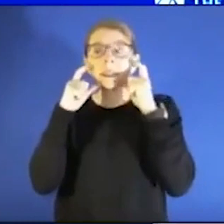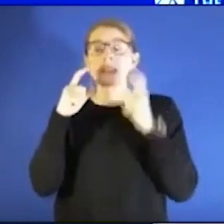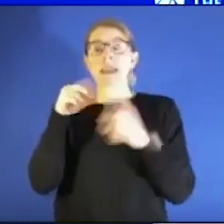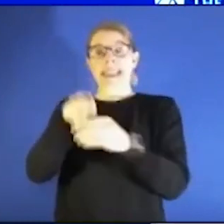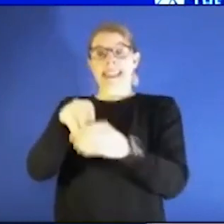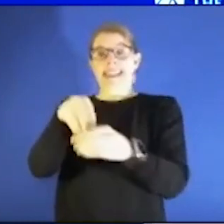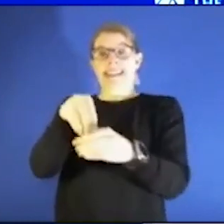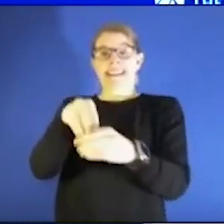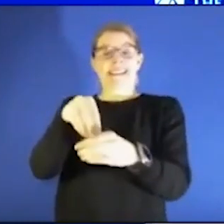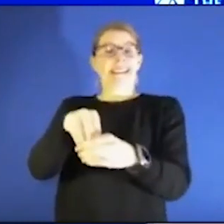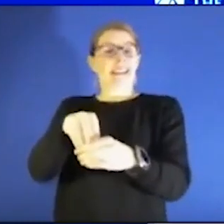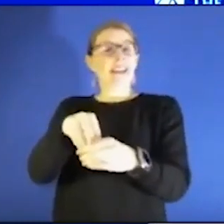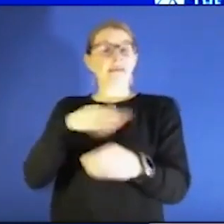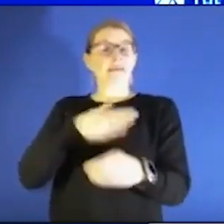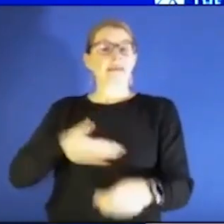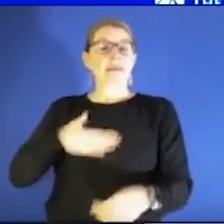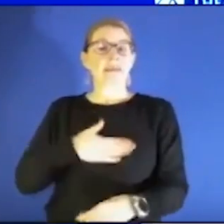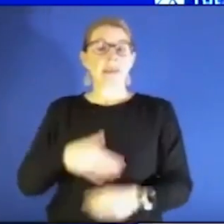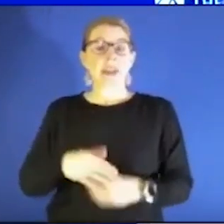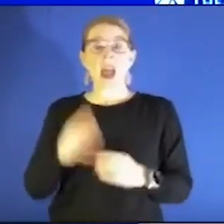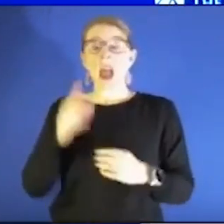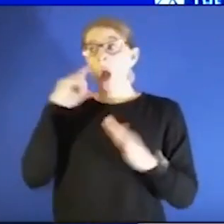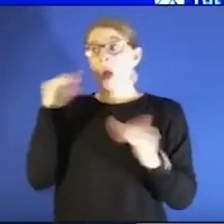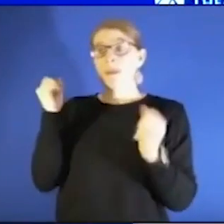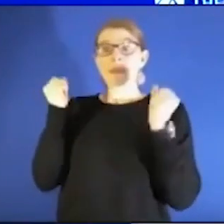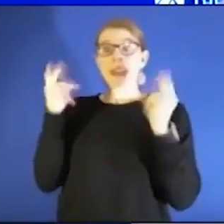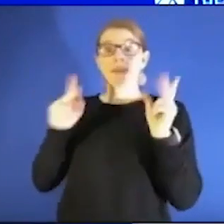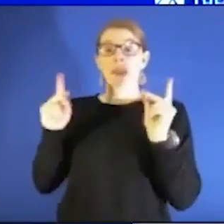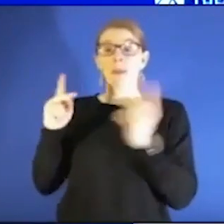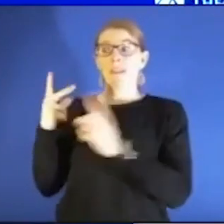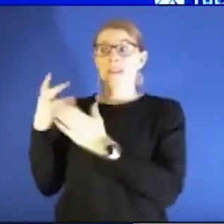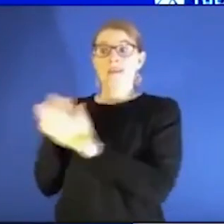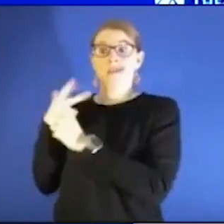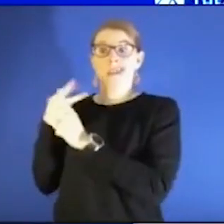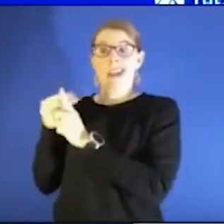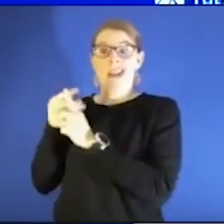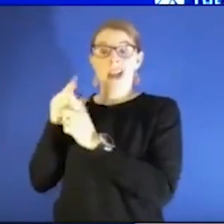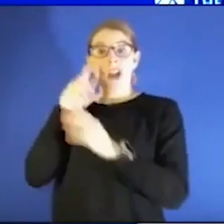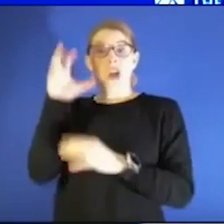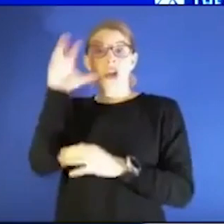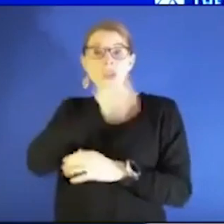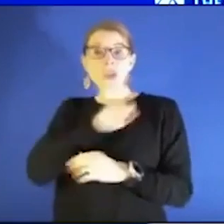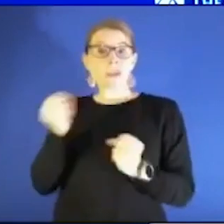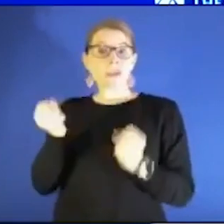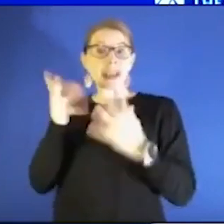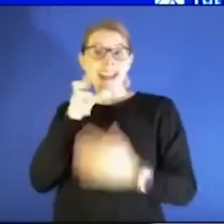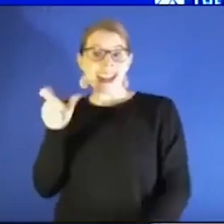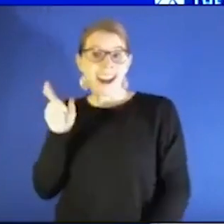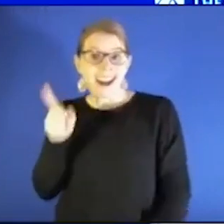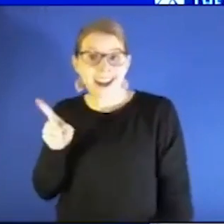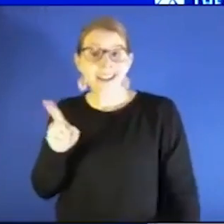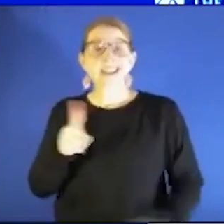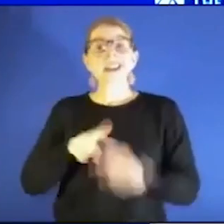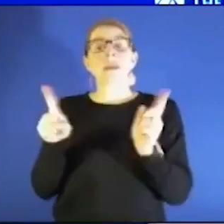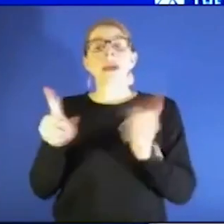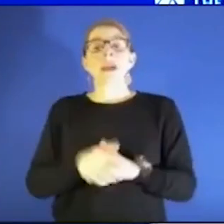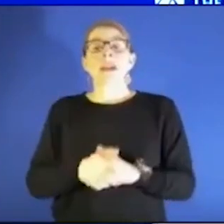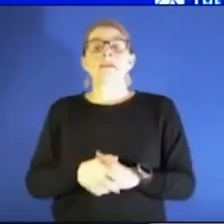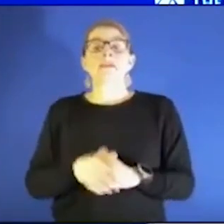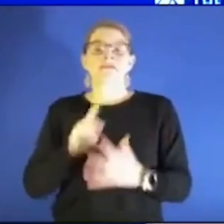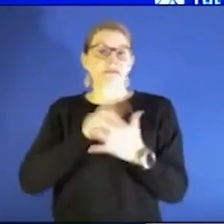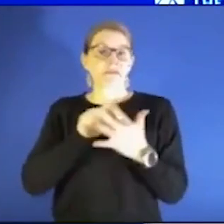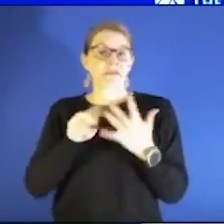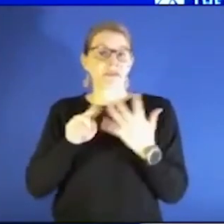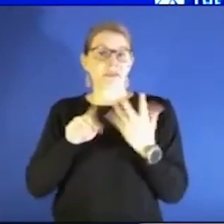again, I hope a lot of these people who are coming in are vaccinated. We have to assume probably many of them are not. But those are things that you can do, is continue to